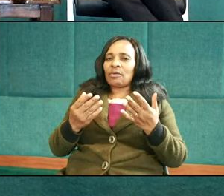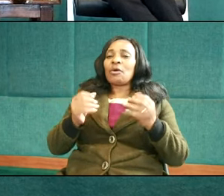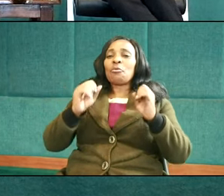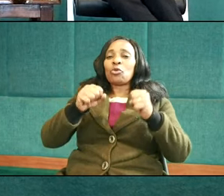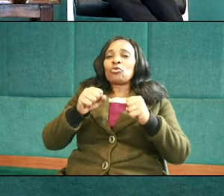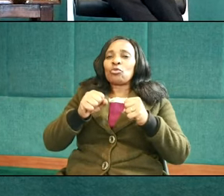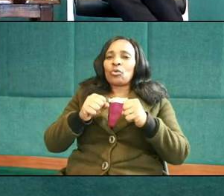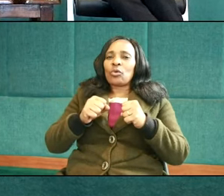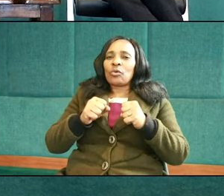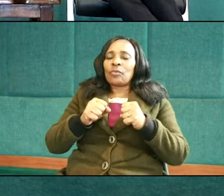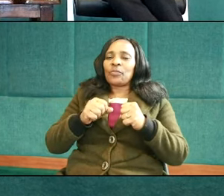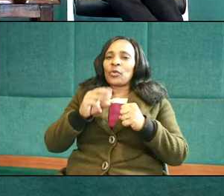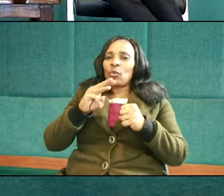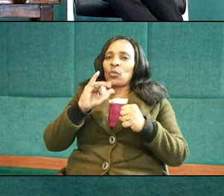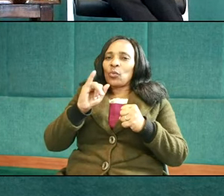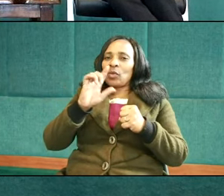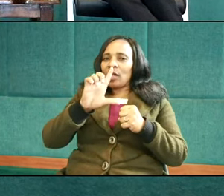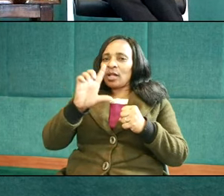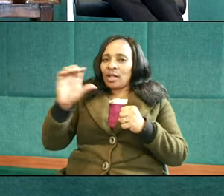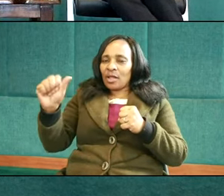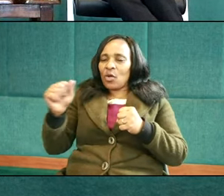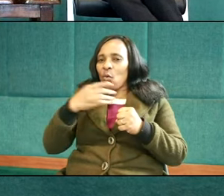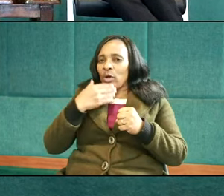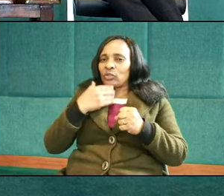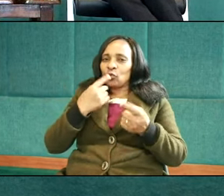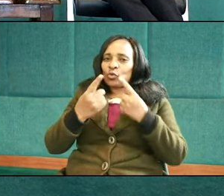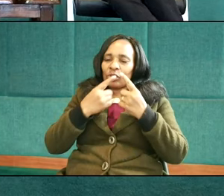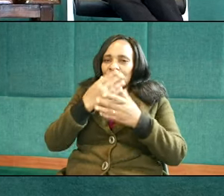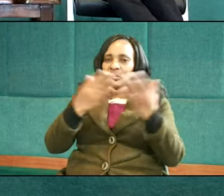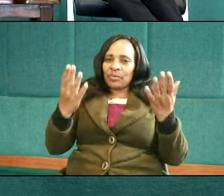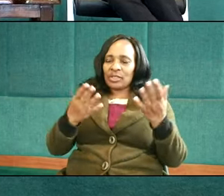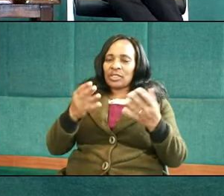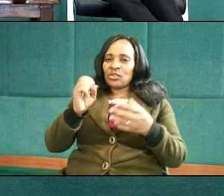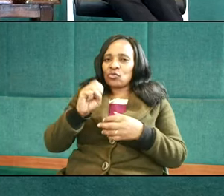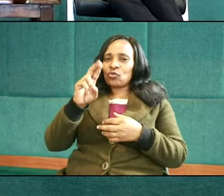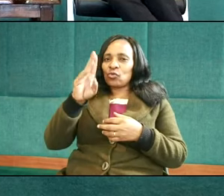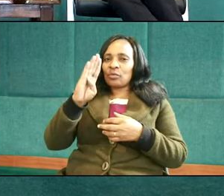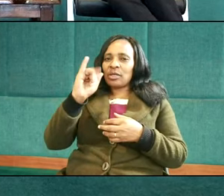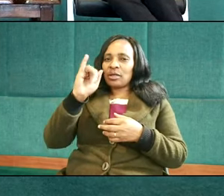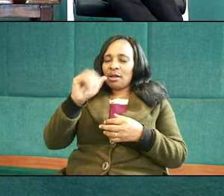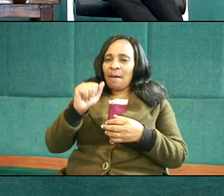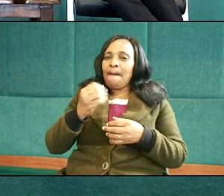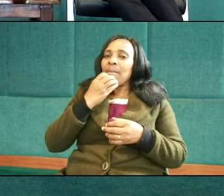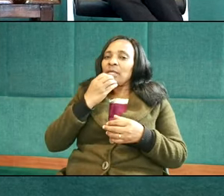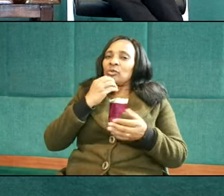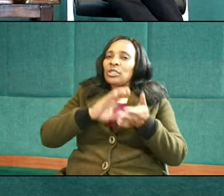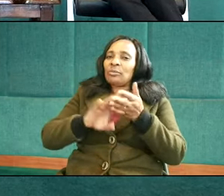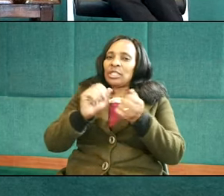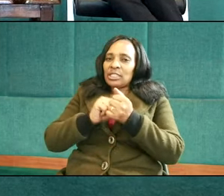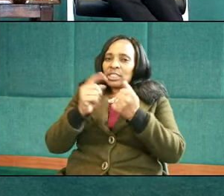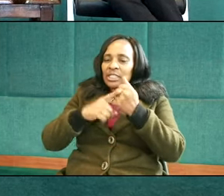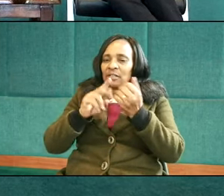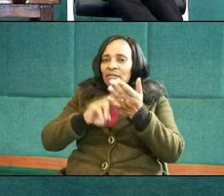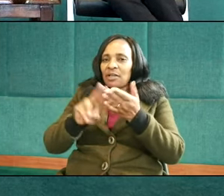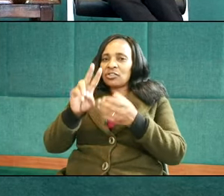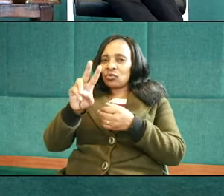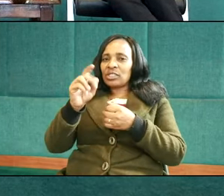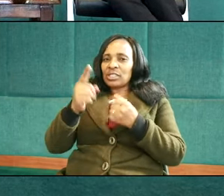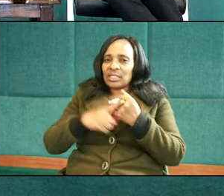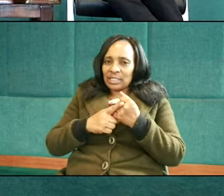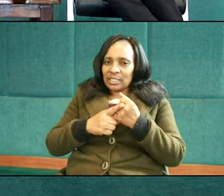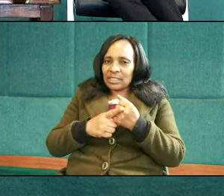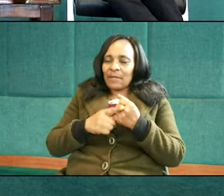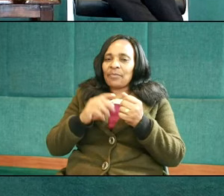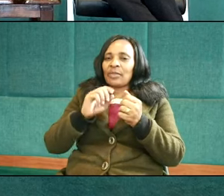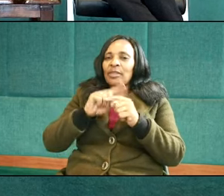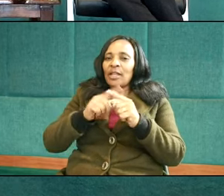like you to read something else from, actually maybe Subira can read it, Matthew 16, verse 26. Then Omweri, you can help